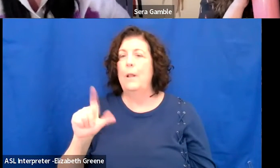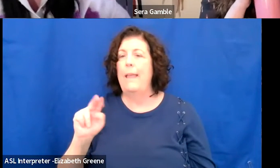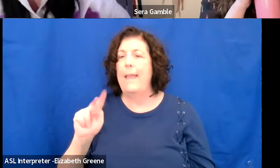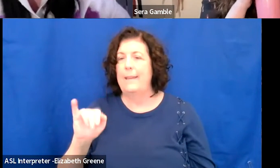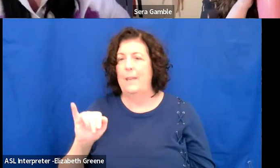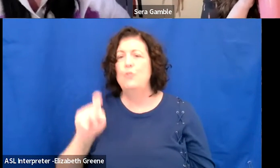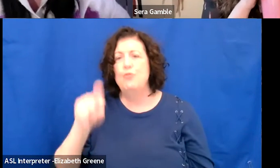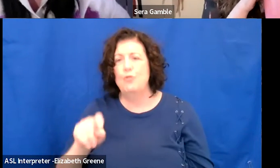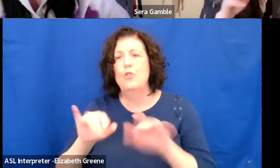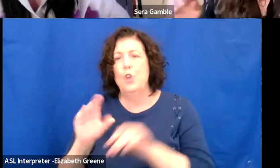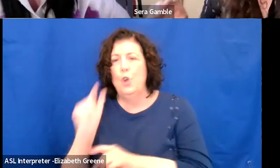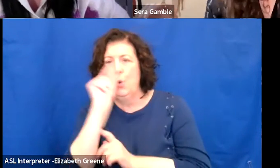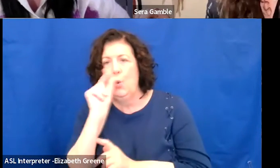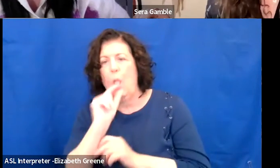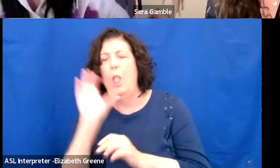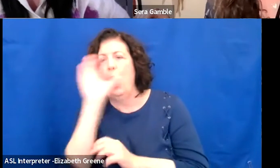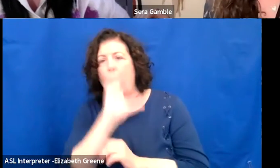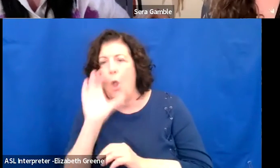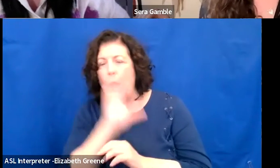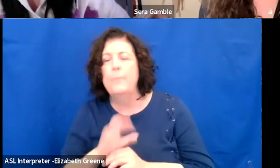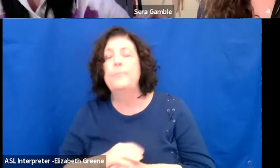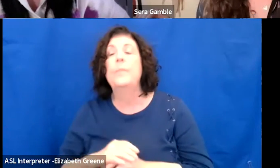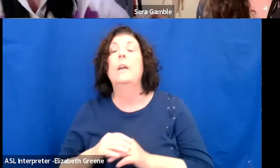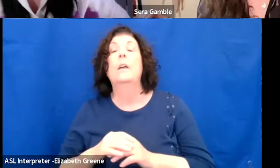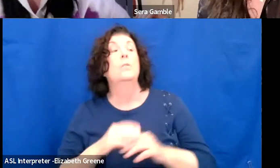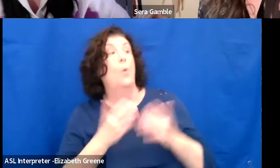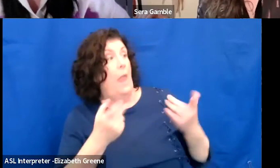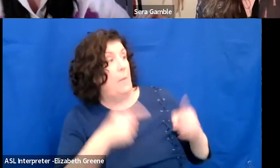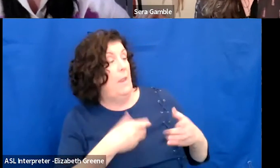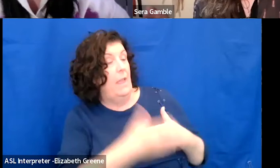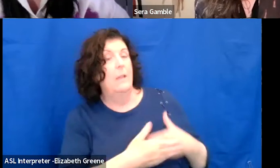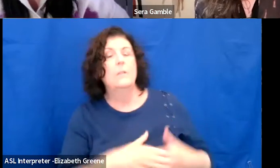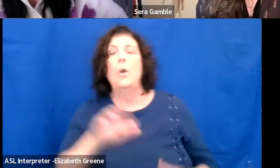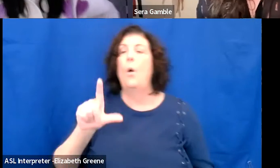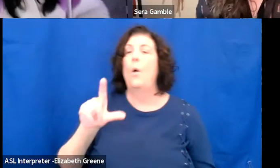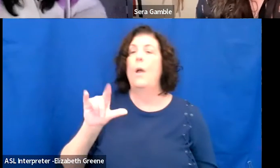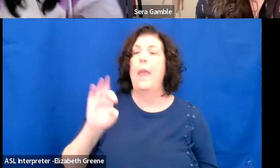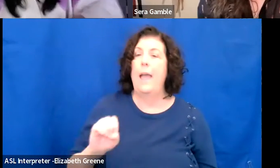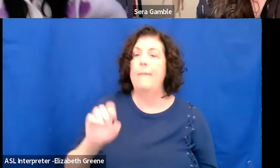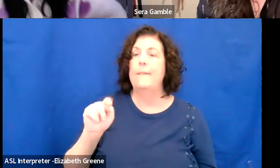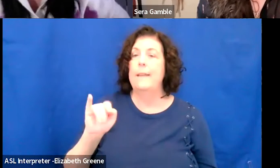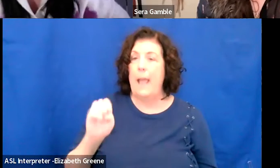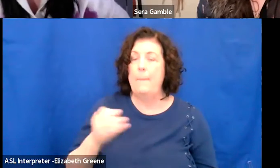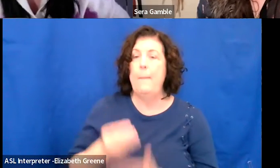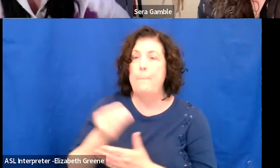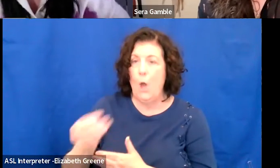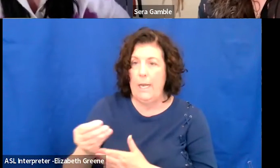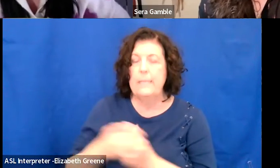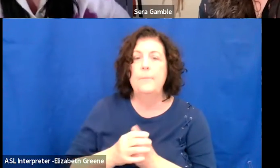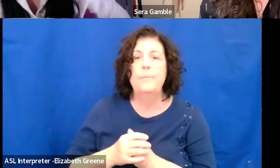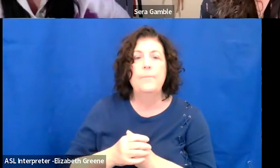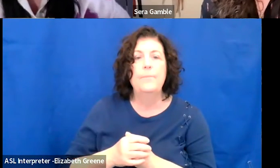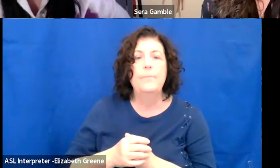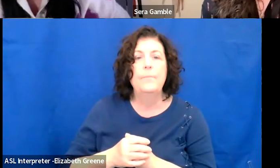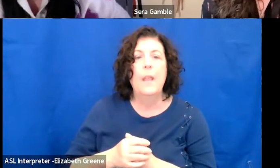that round. And then what happened? Lifetime bought it straight to series. Oh my God. Great. It was a